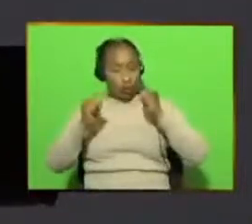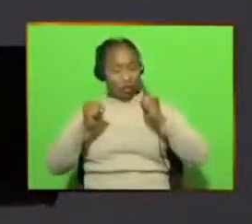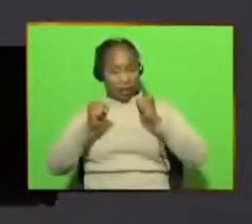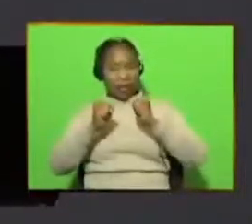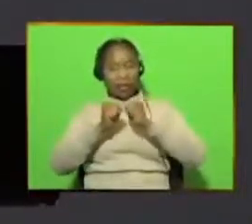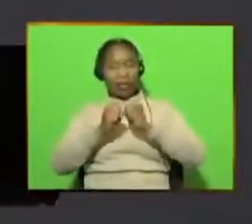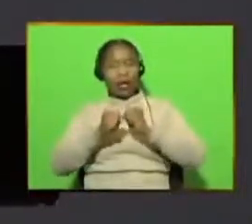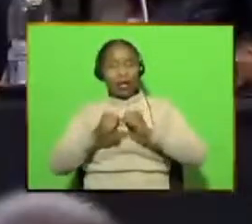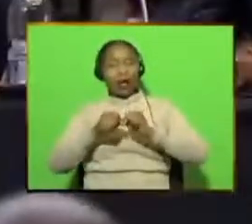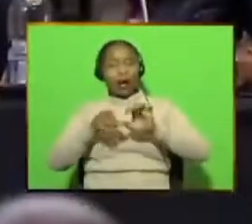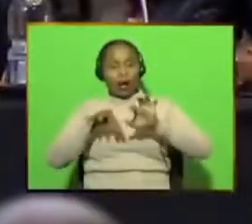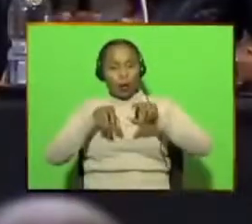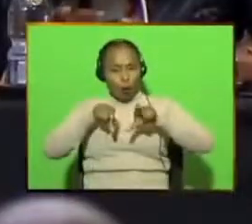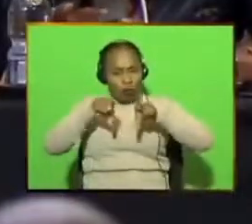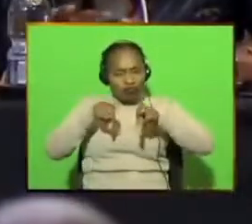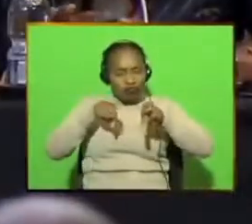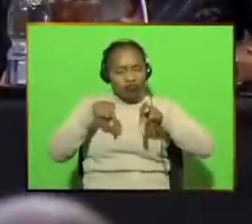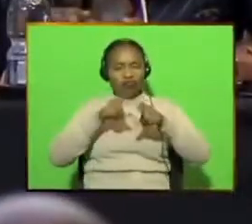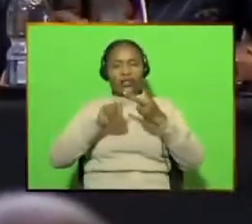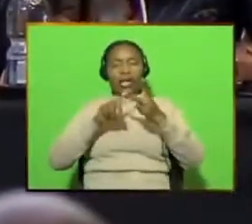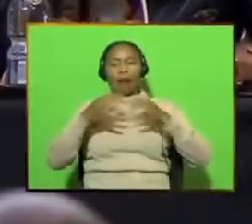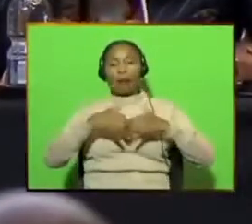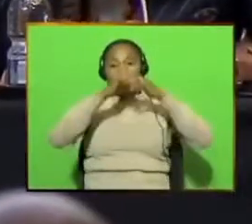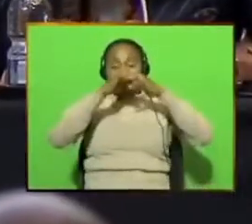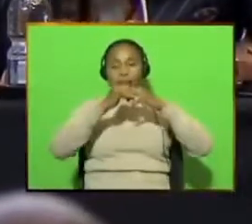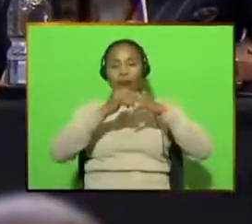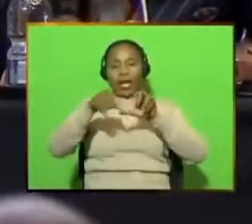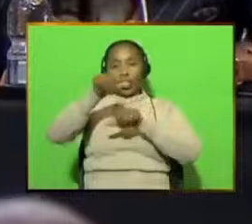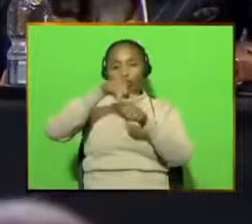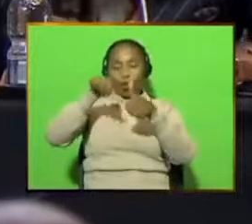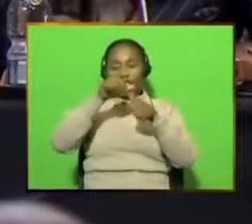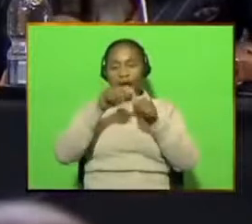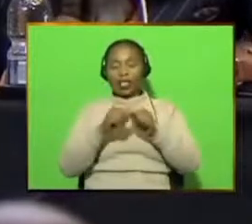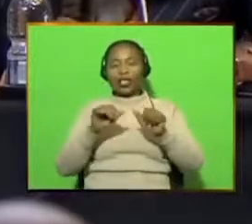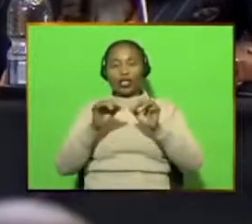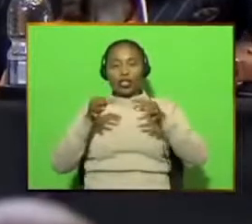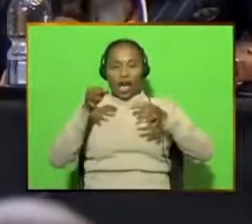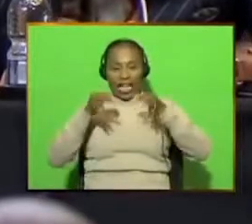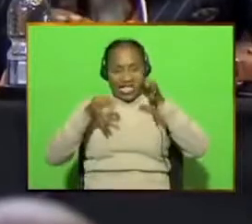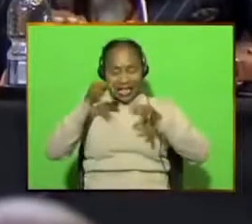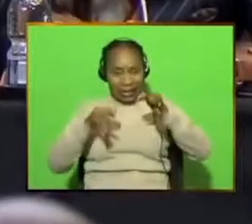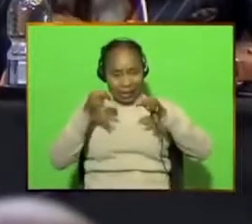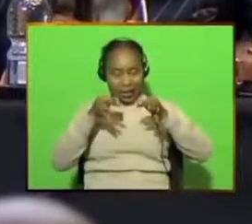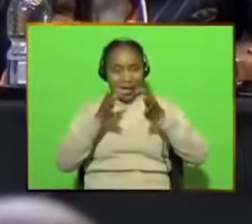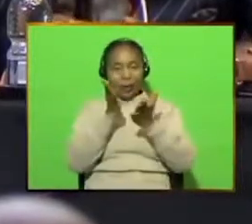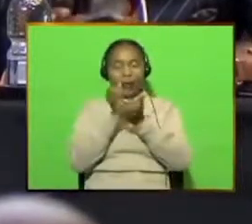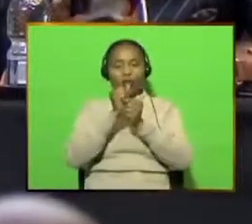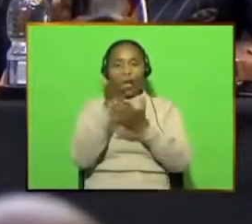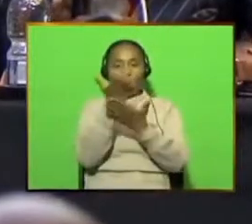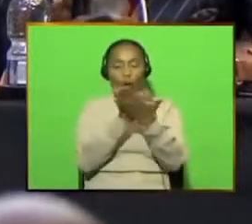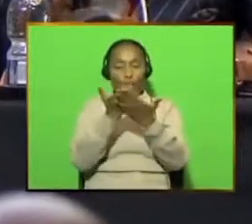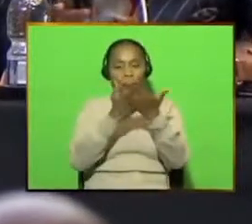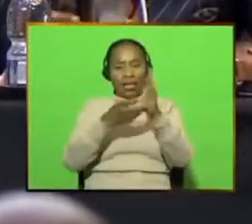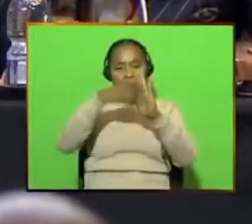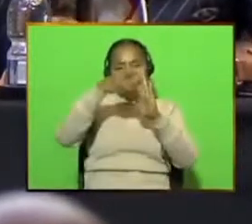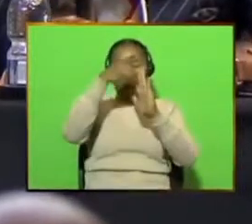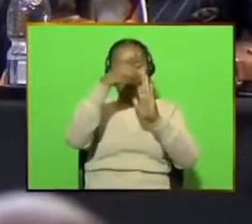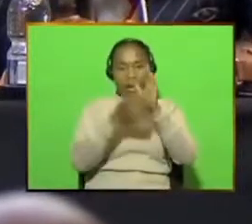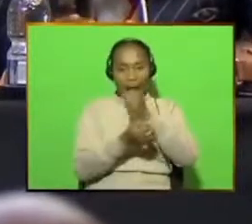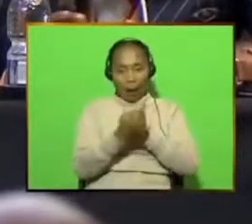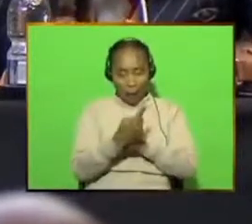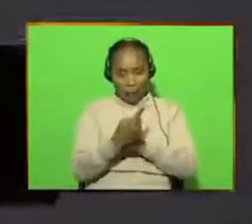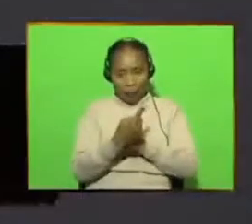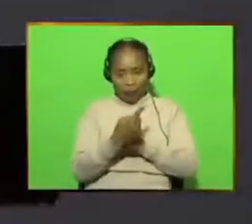governance, creating social justice, and securing economic development. We may not